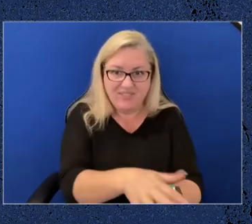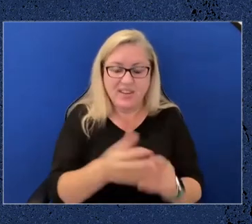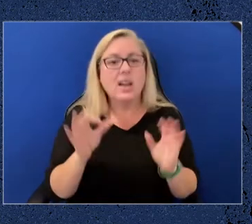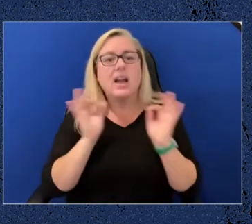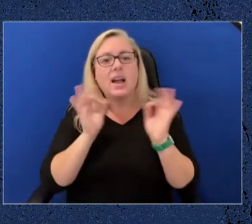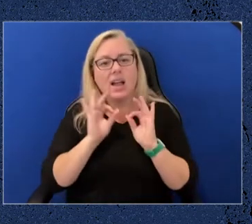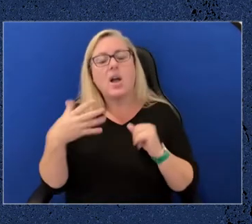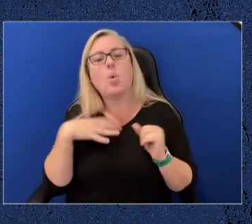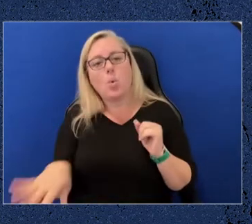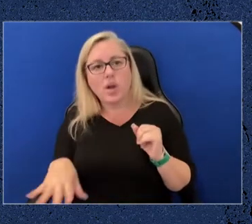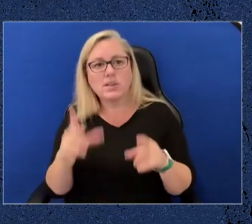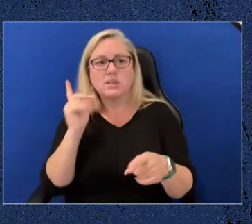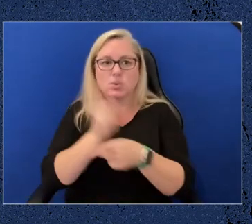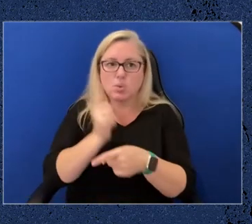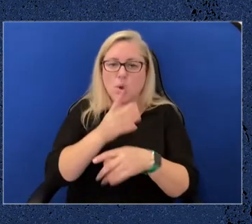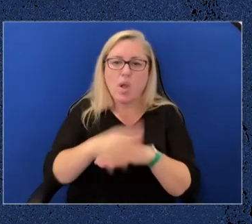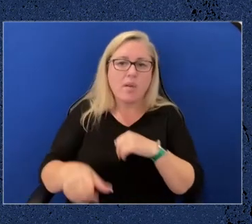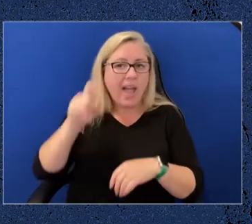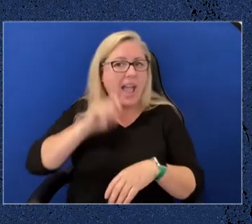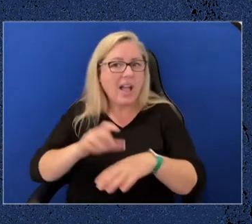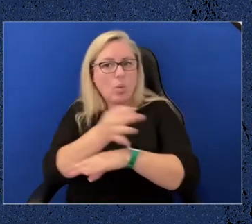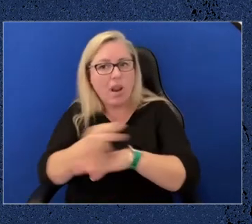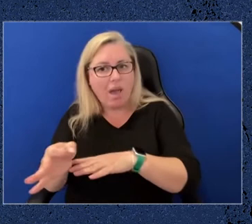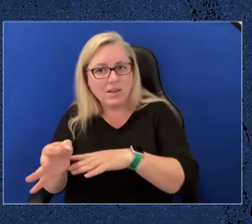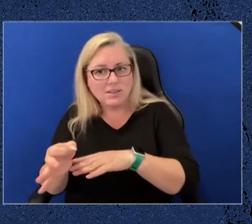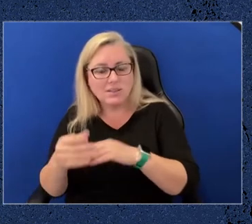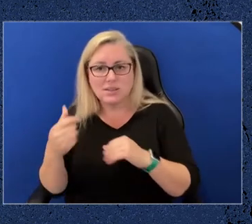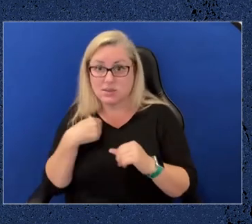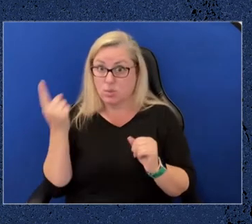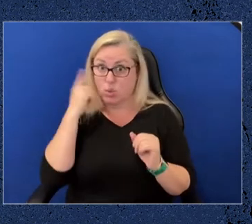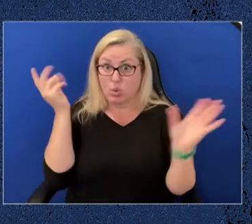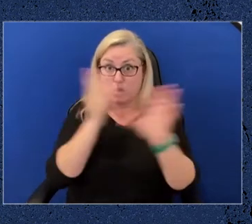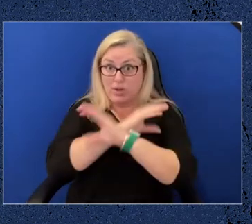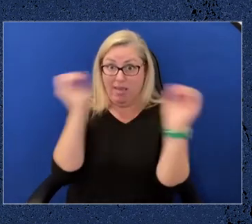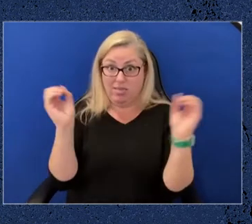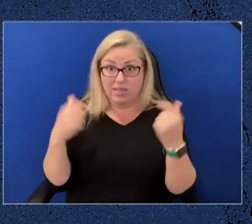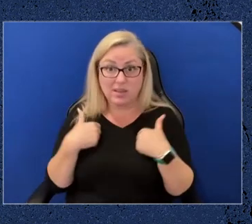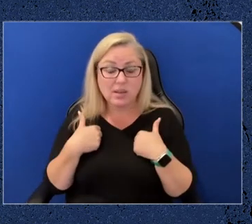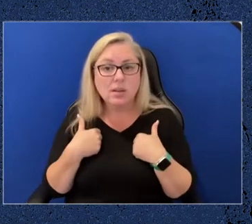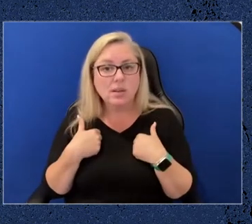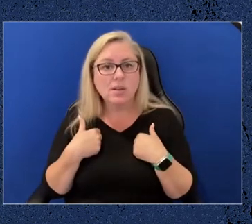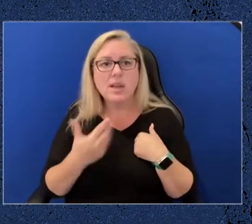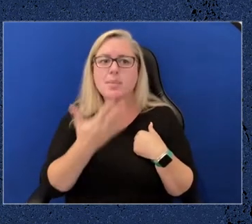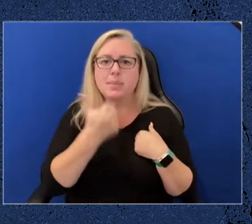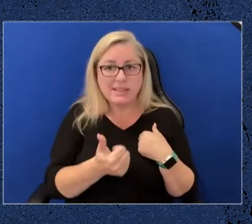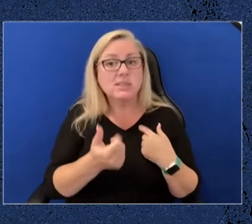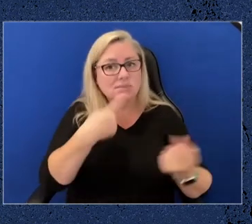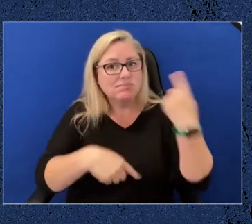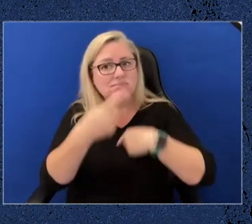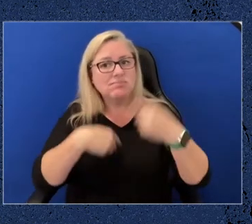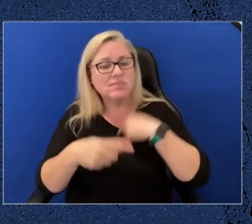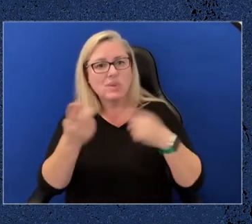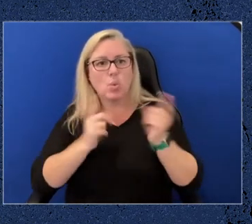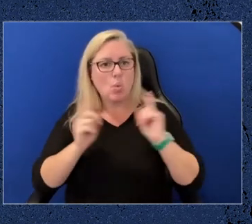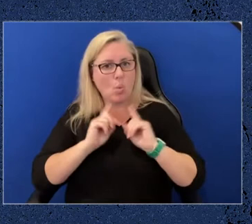question of aquanullius, because I hadn't heard the term before. Can you tell us about what it is and how it would